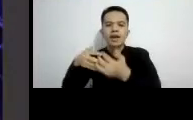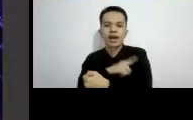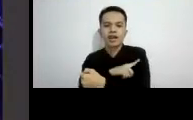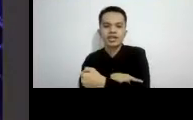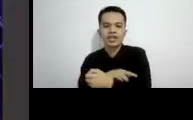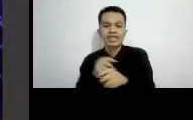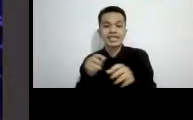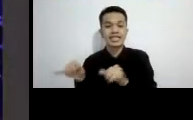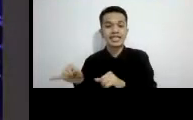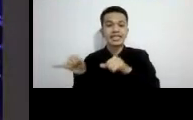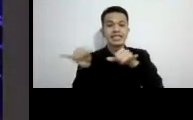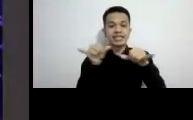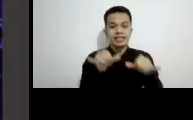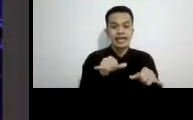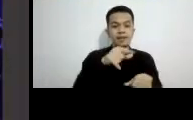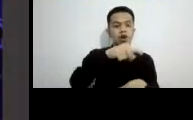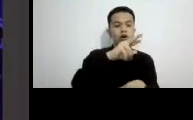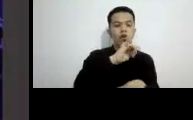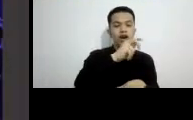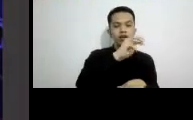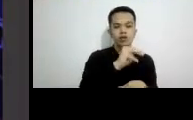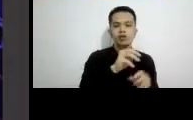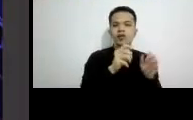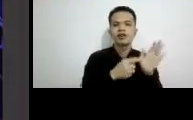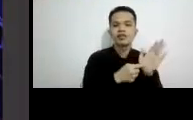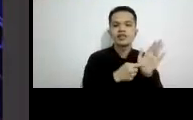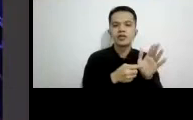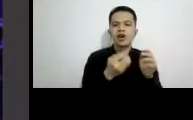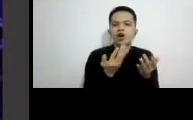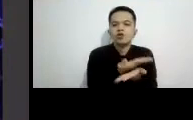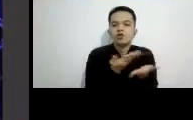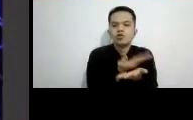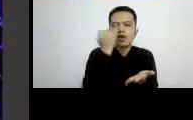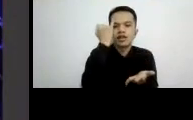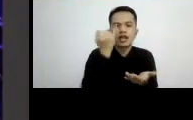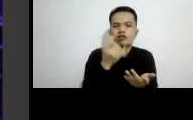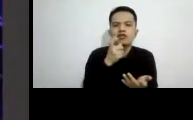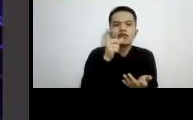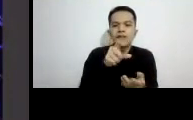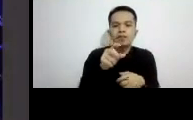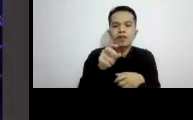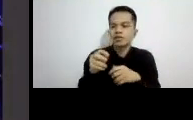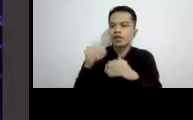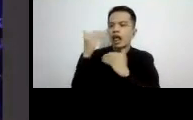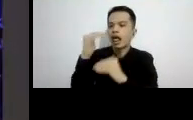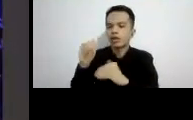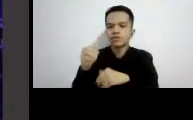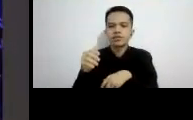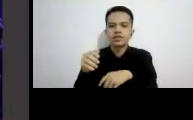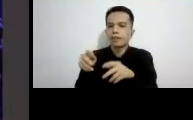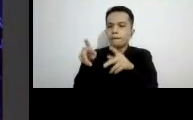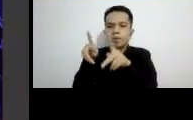way, quantum computing can represent a revolution where we're no longer limited to